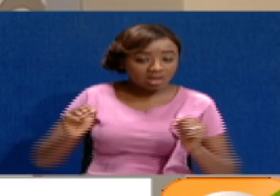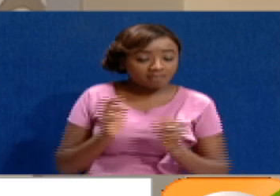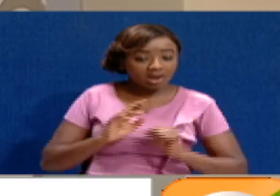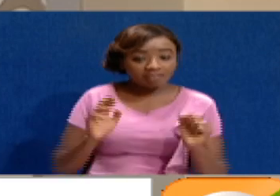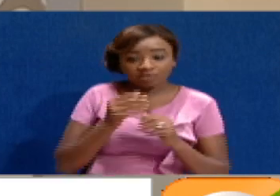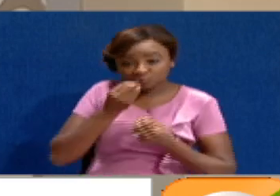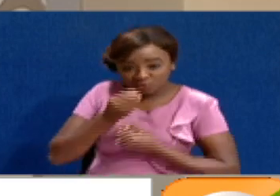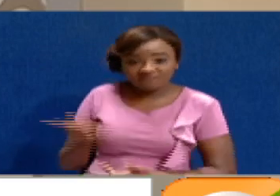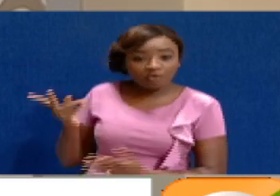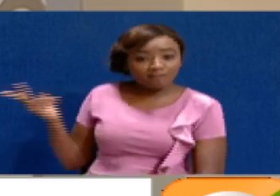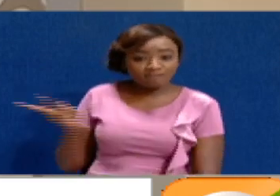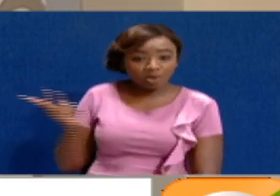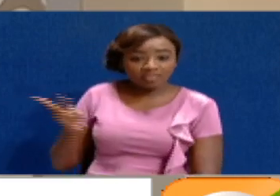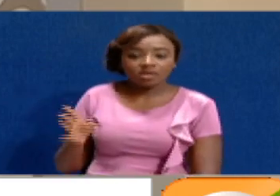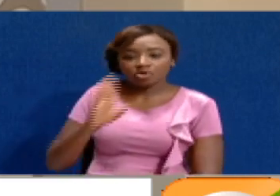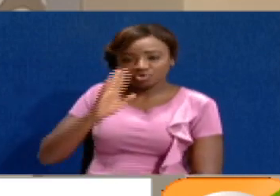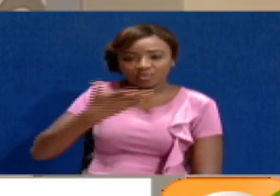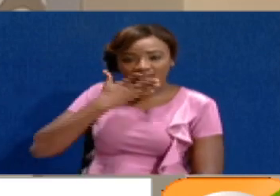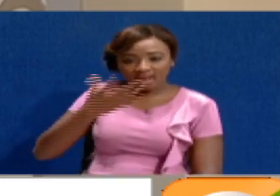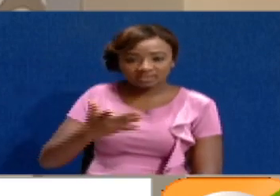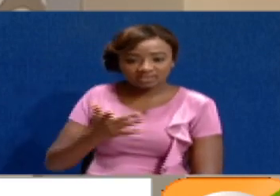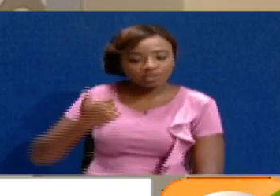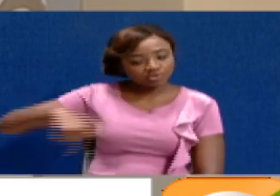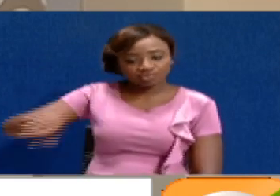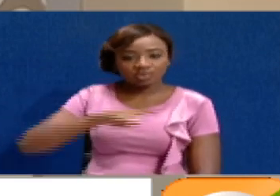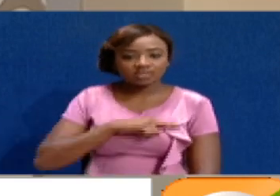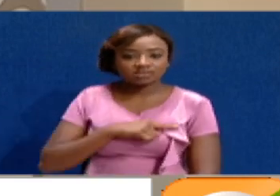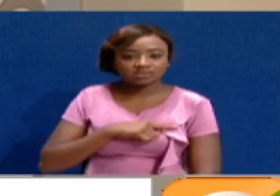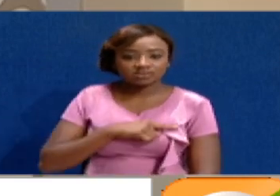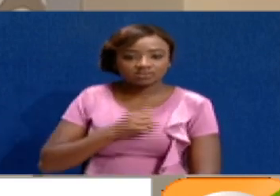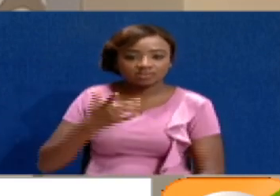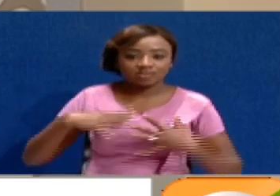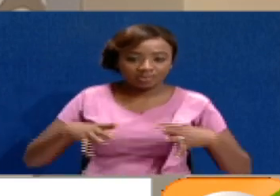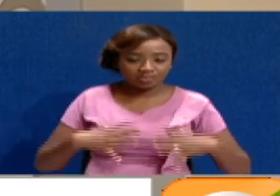glad to inform them that they will have to answer to us, the people.